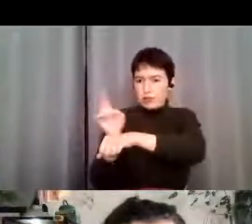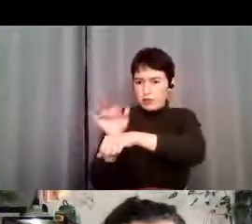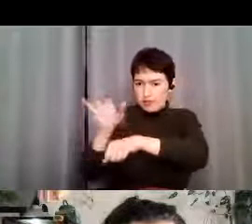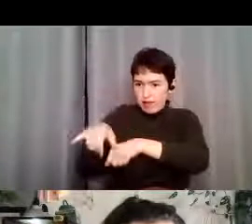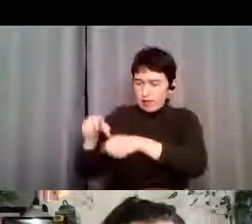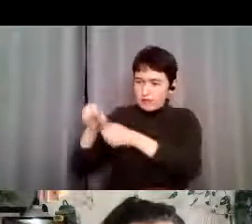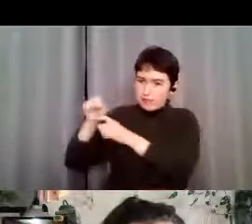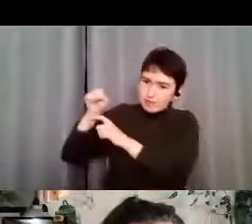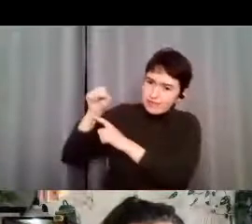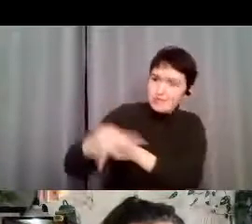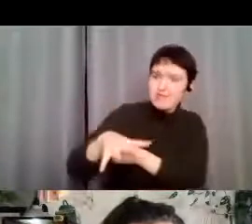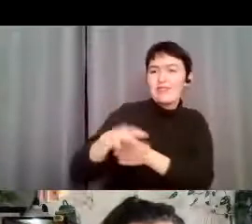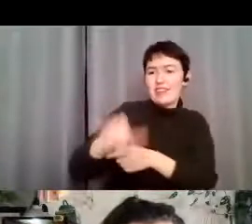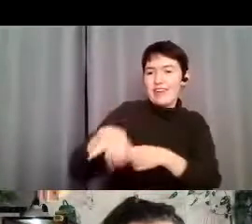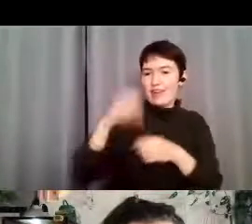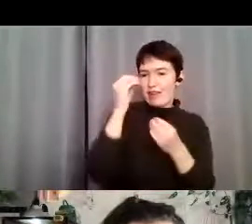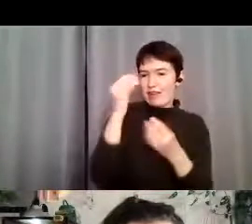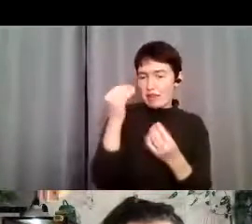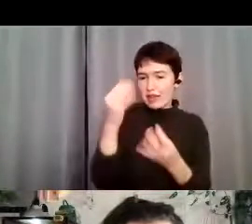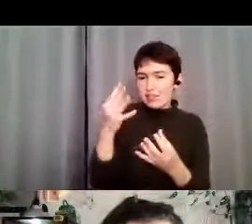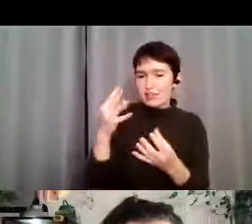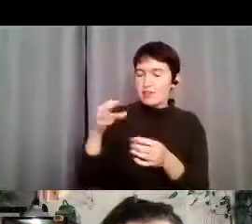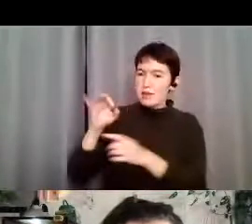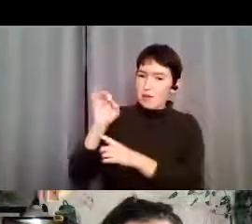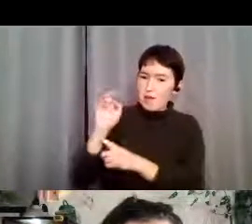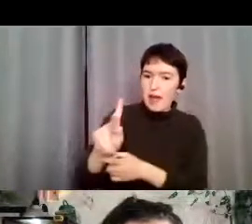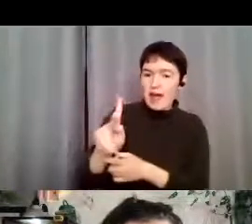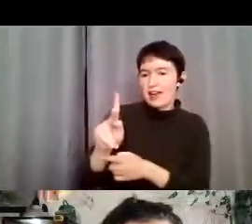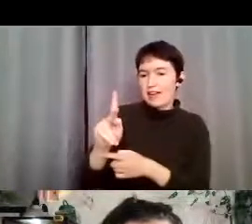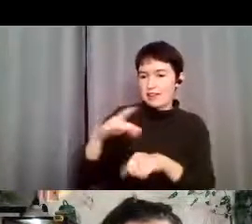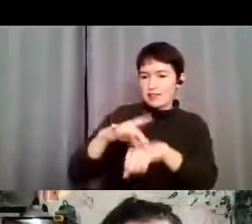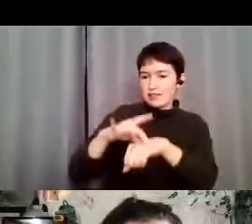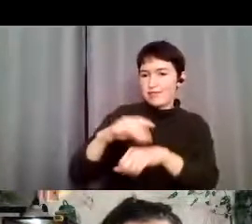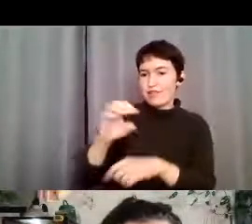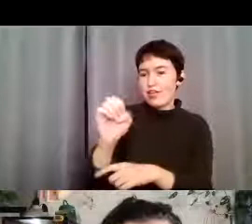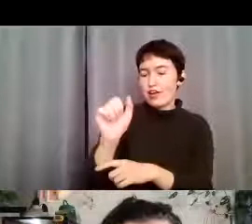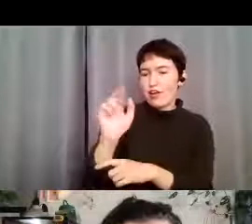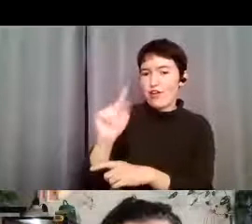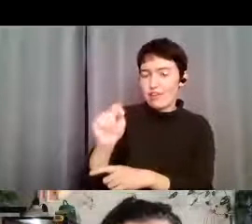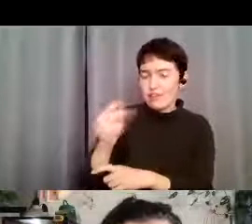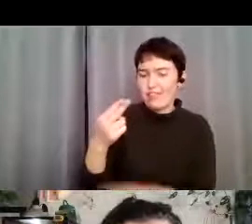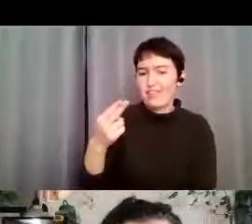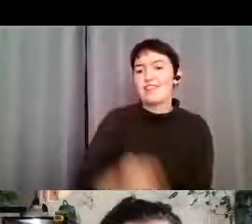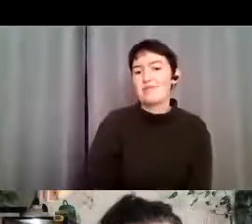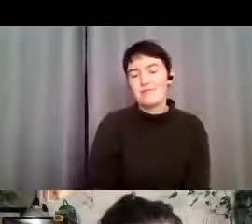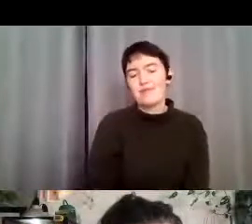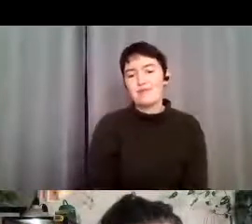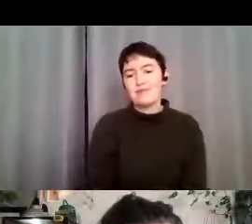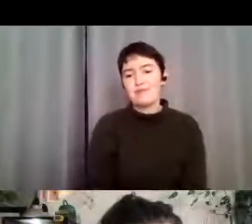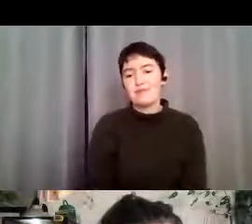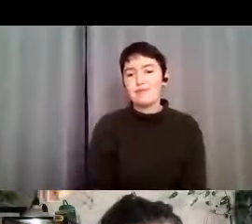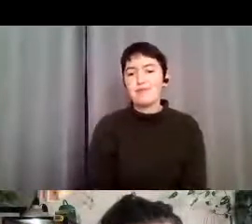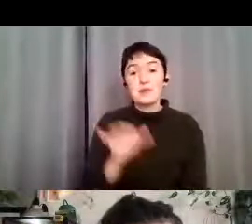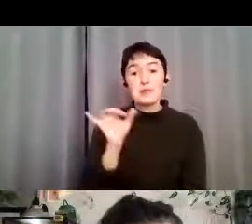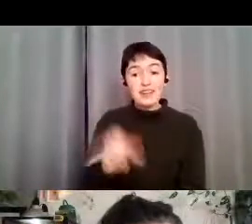Earth, which you will see appearing just above the horizon in this little cartoon. So that is